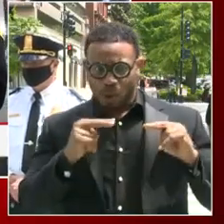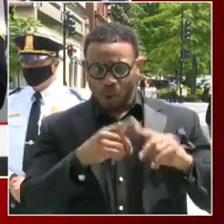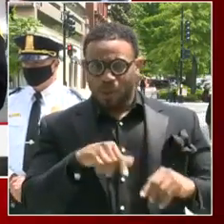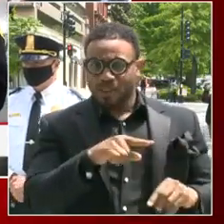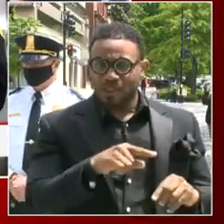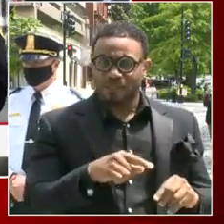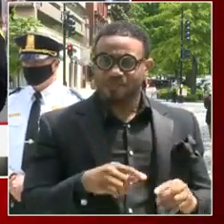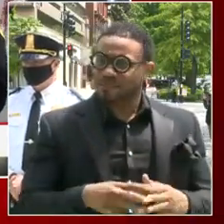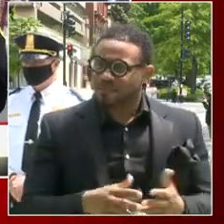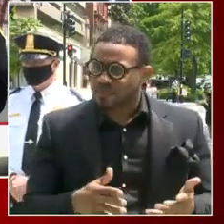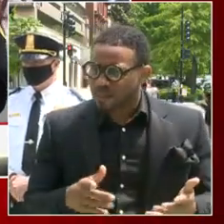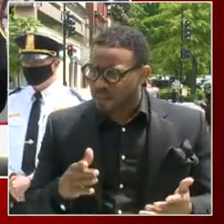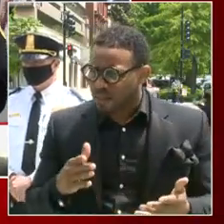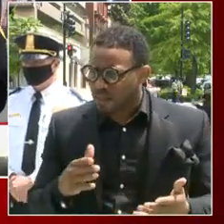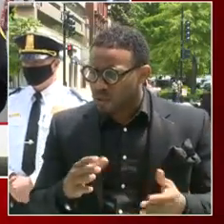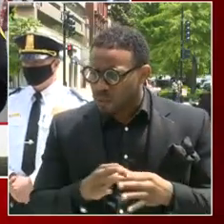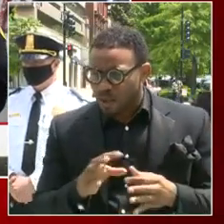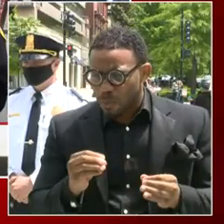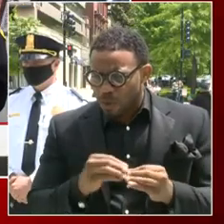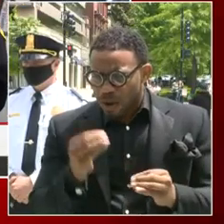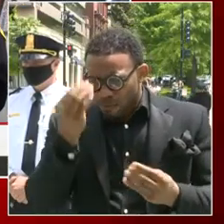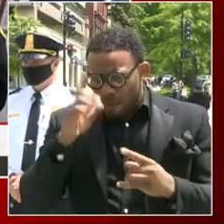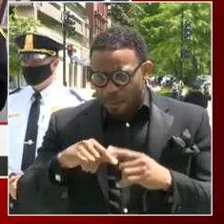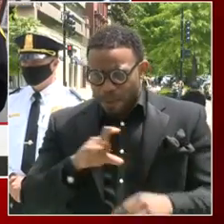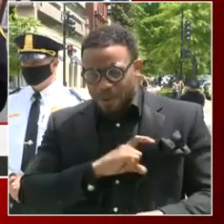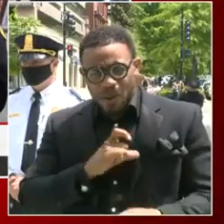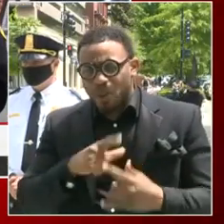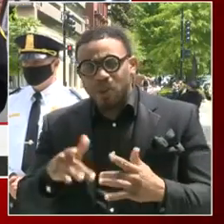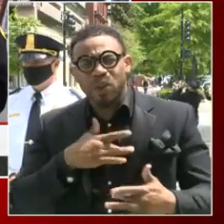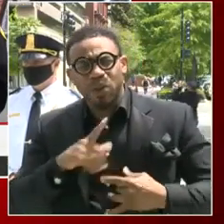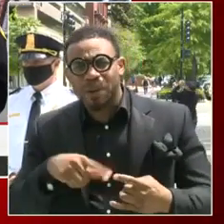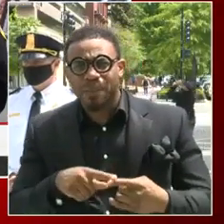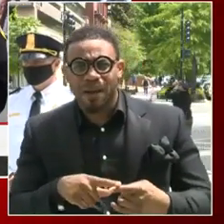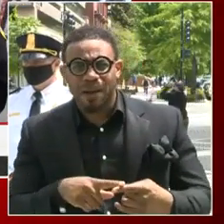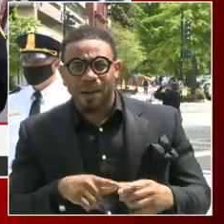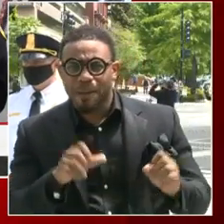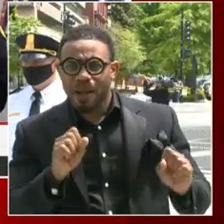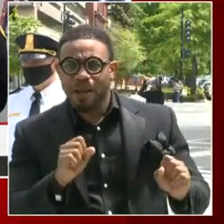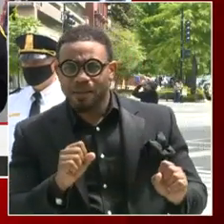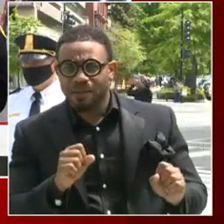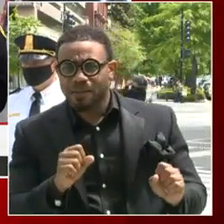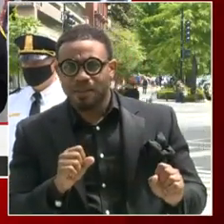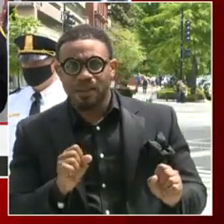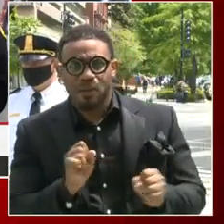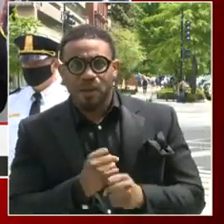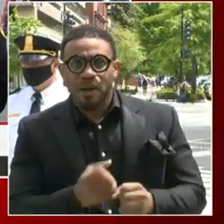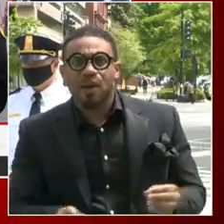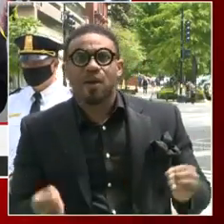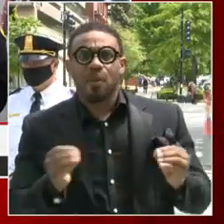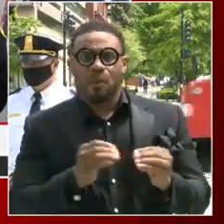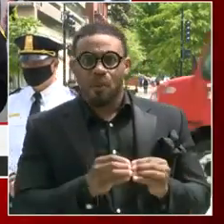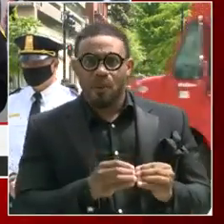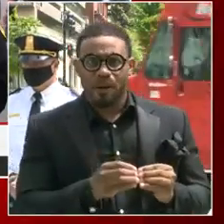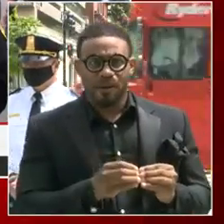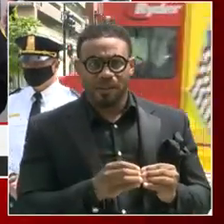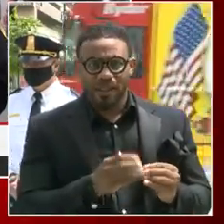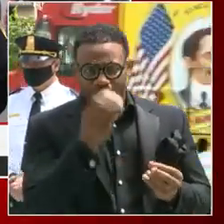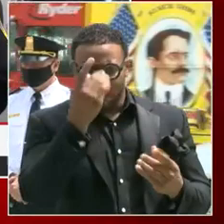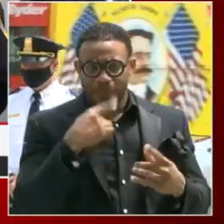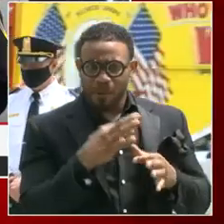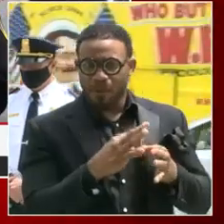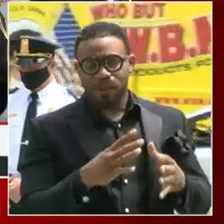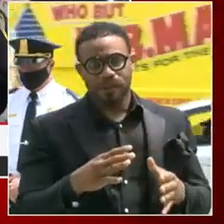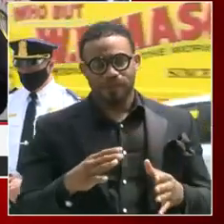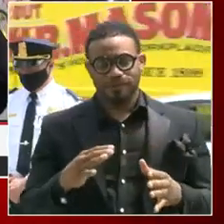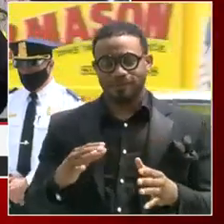already released more information about police officers. What is your concern about possibly more information being released?